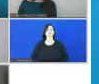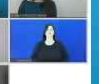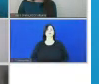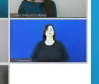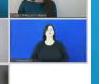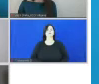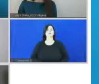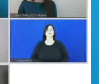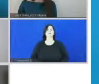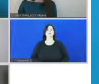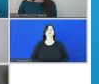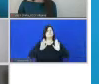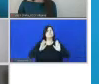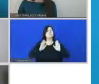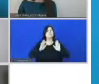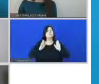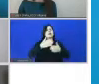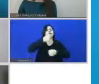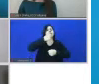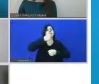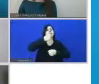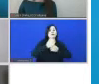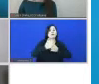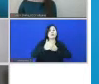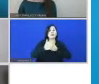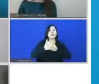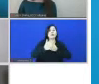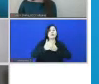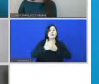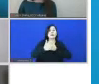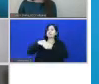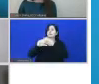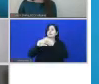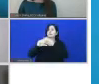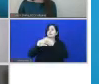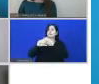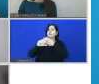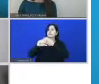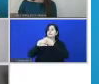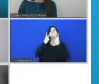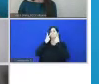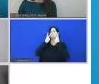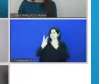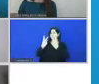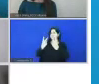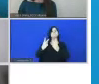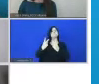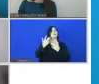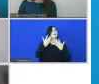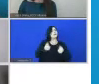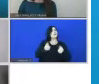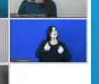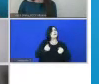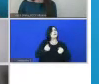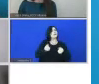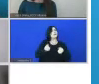focus on building that leadership and uniting young feminists around a common vision as well.